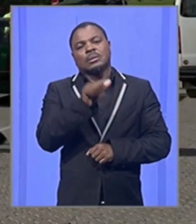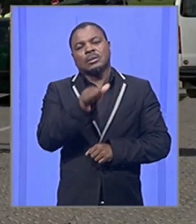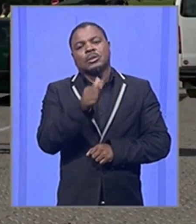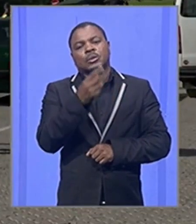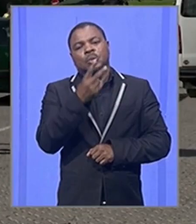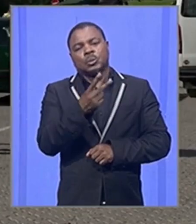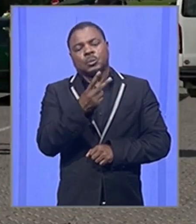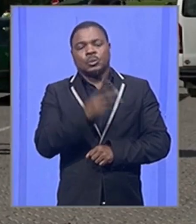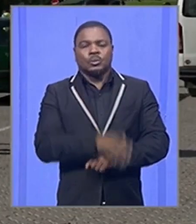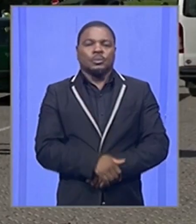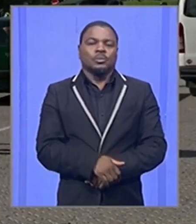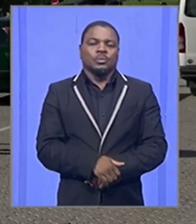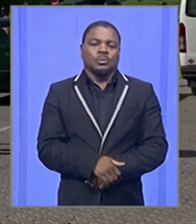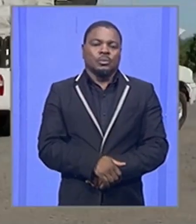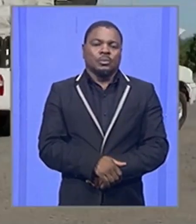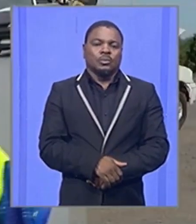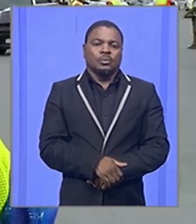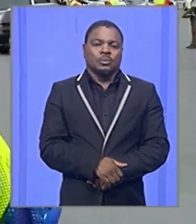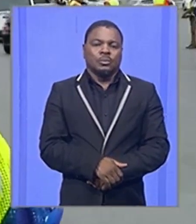162.